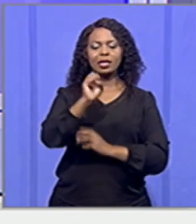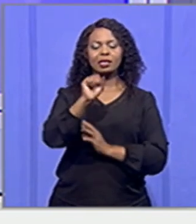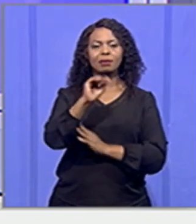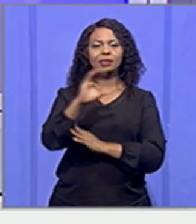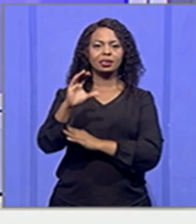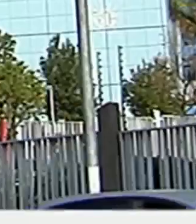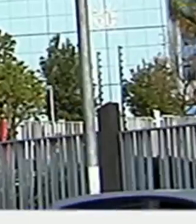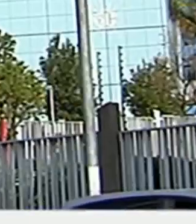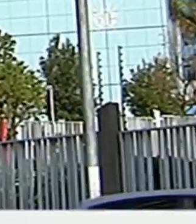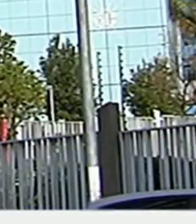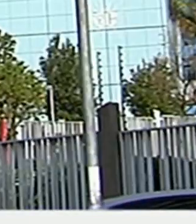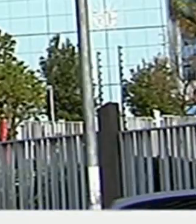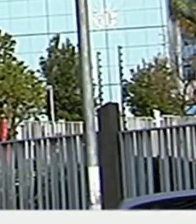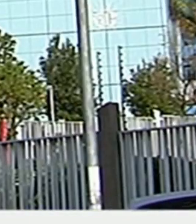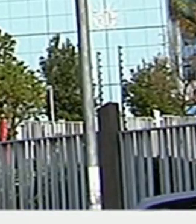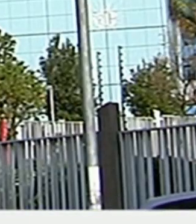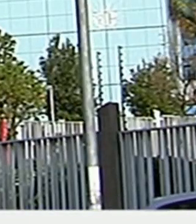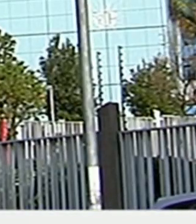SABC.